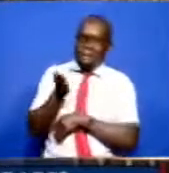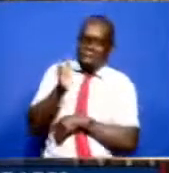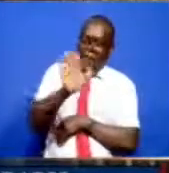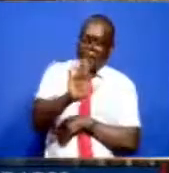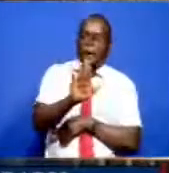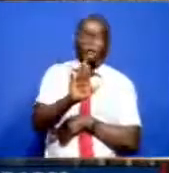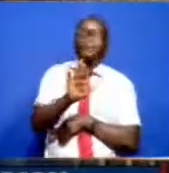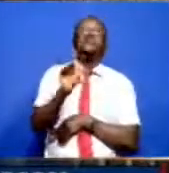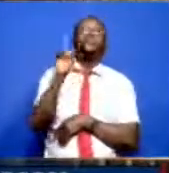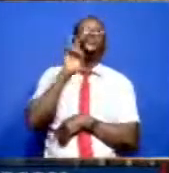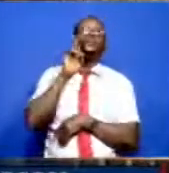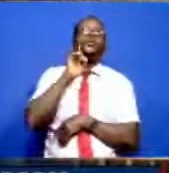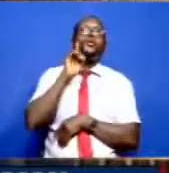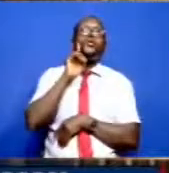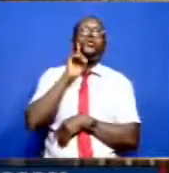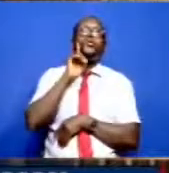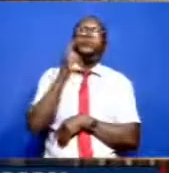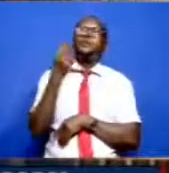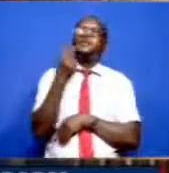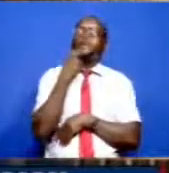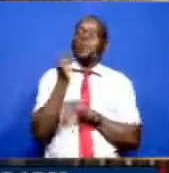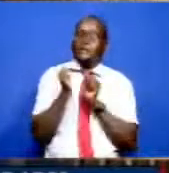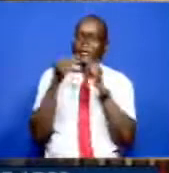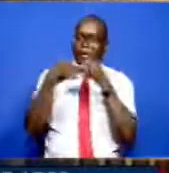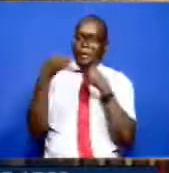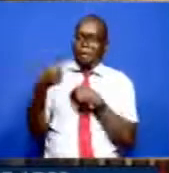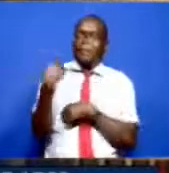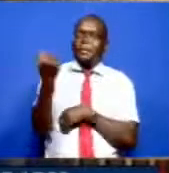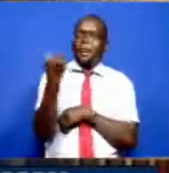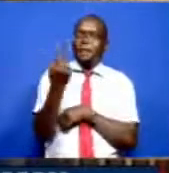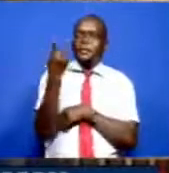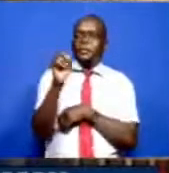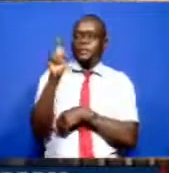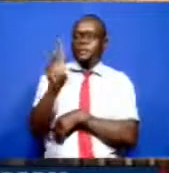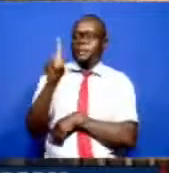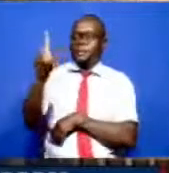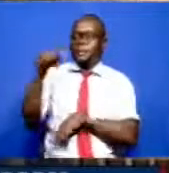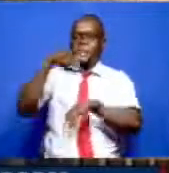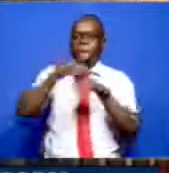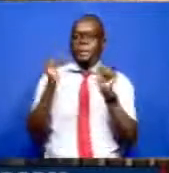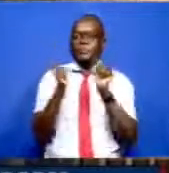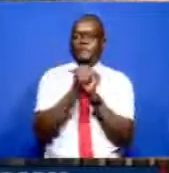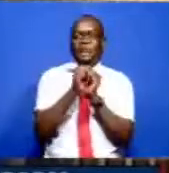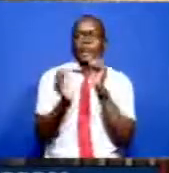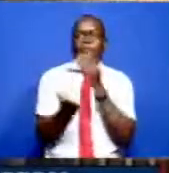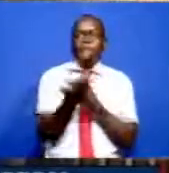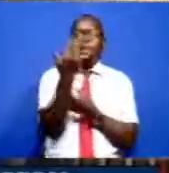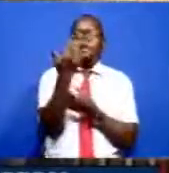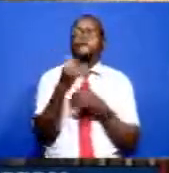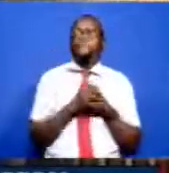adjourned until tomorrow, Tuesday, 18th May 2021, at 10 a.m.